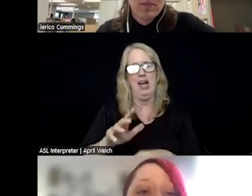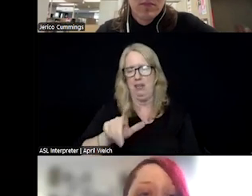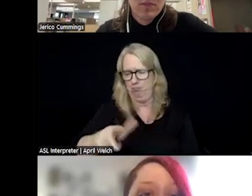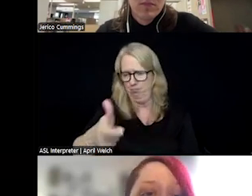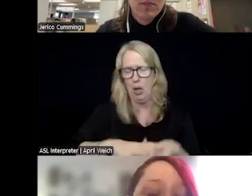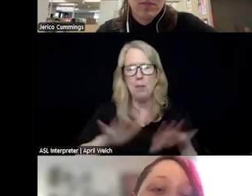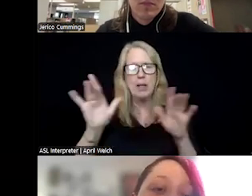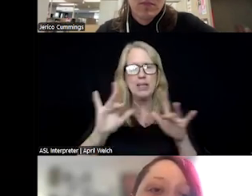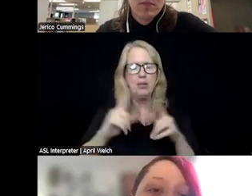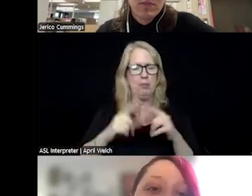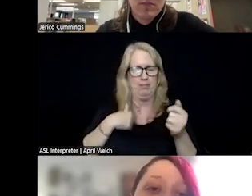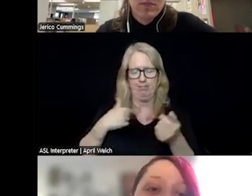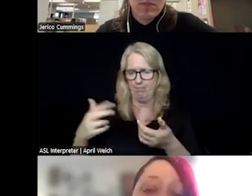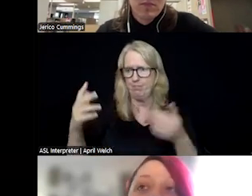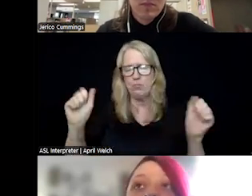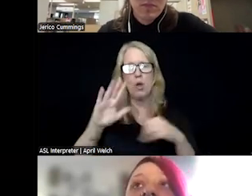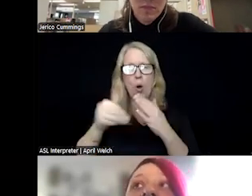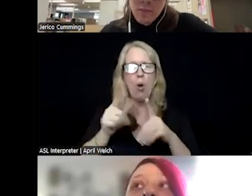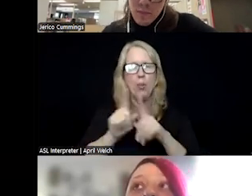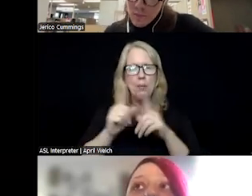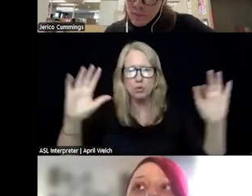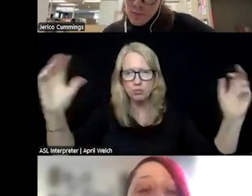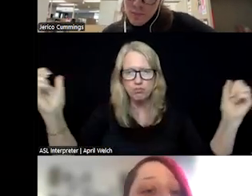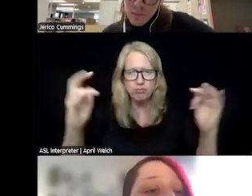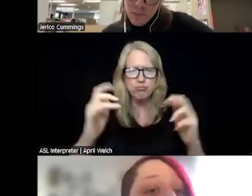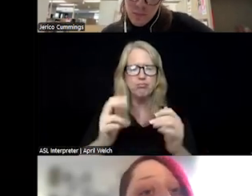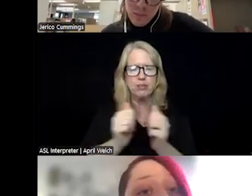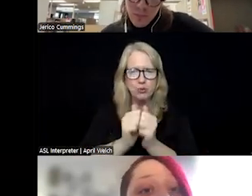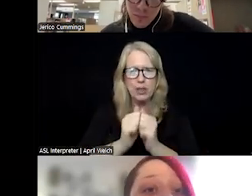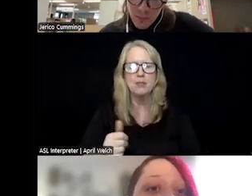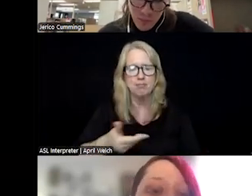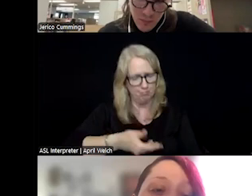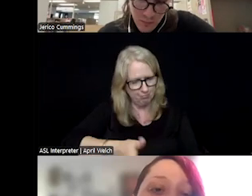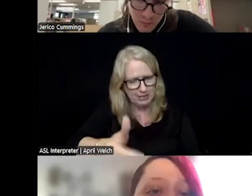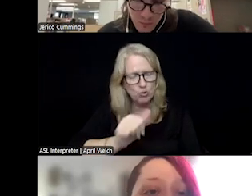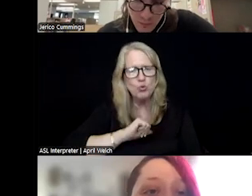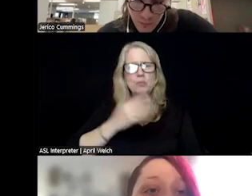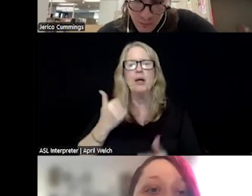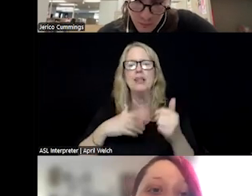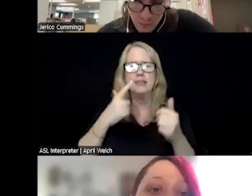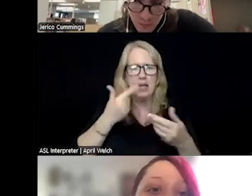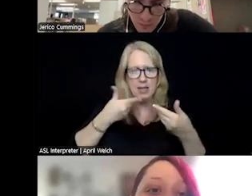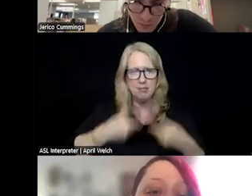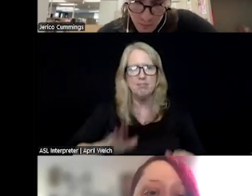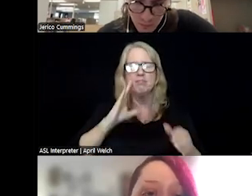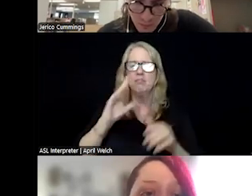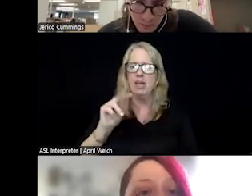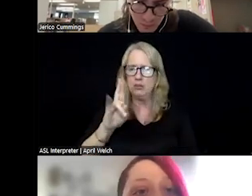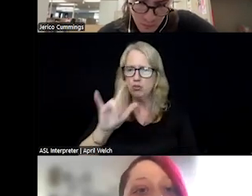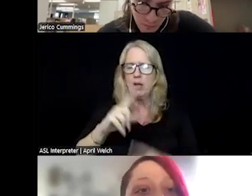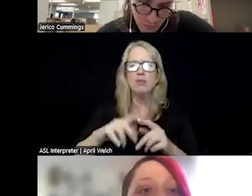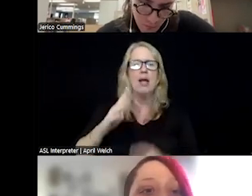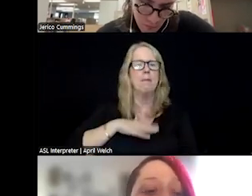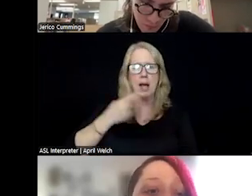I gathered all of the mentors together, and I introduced myself, gave my tribal affiliation, my